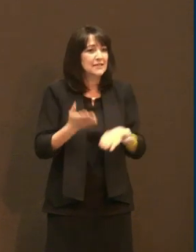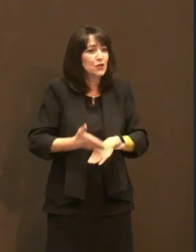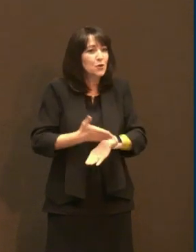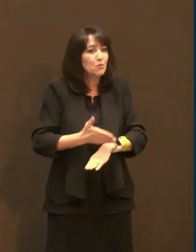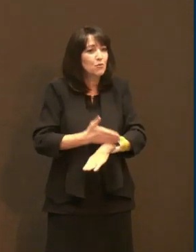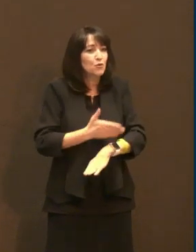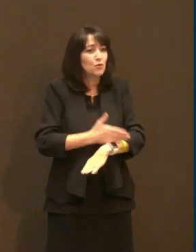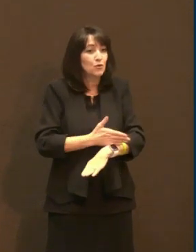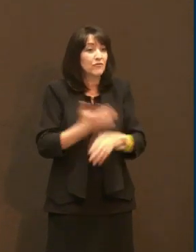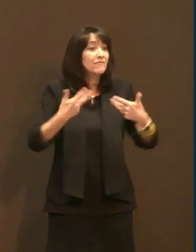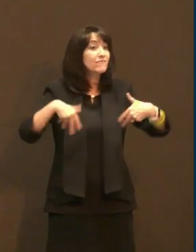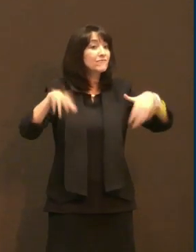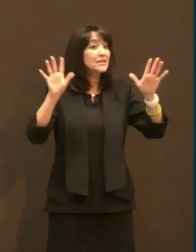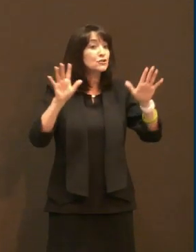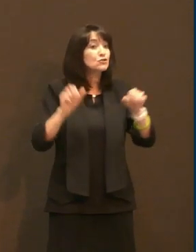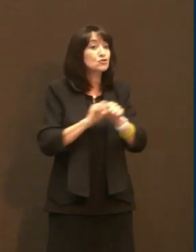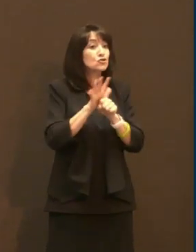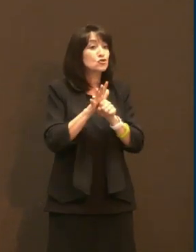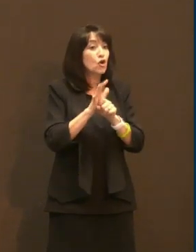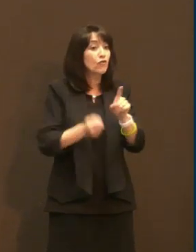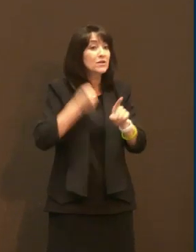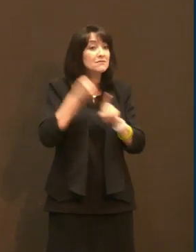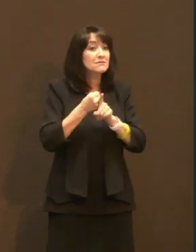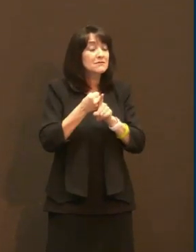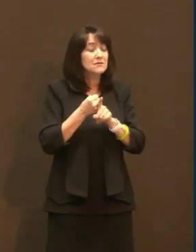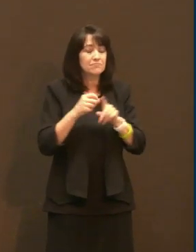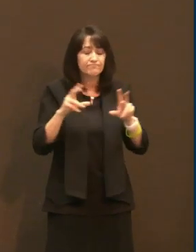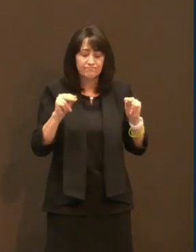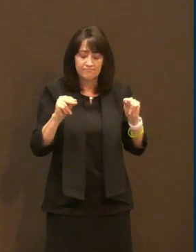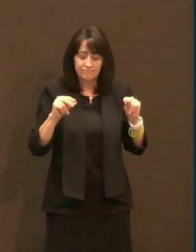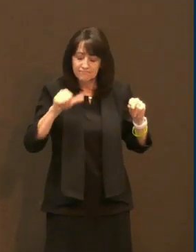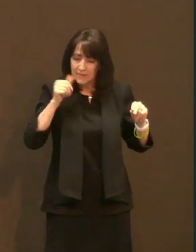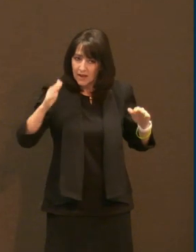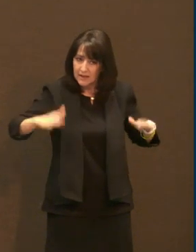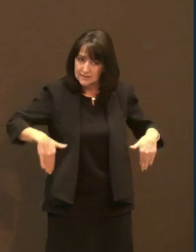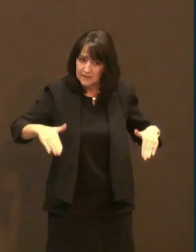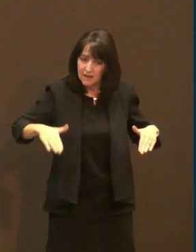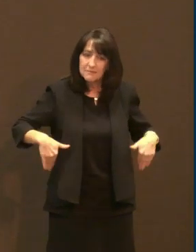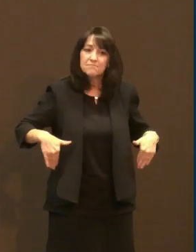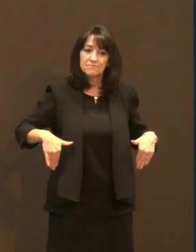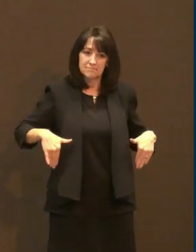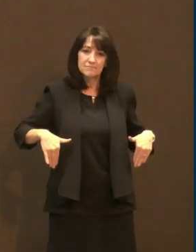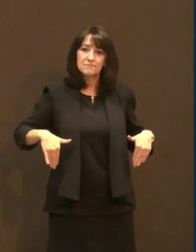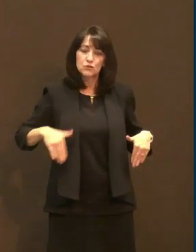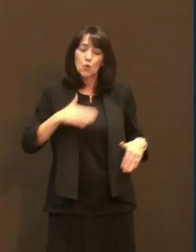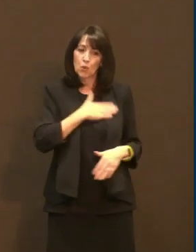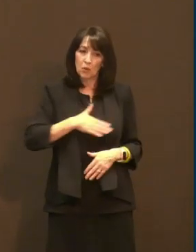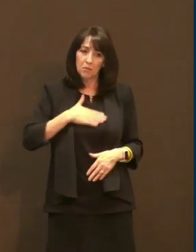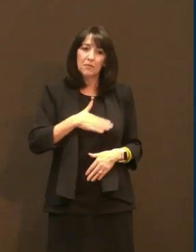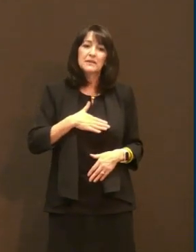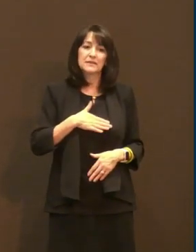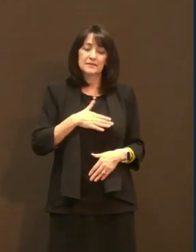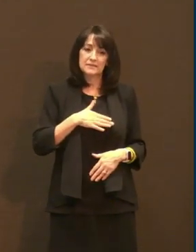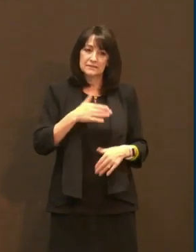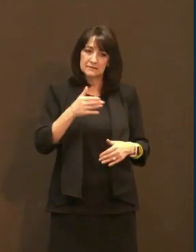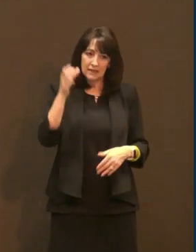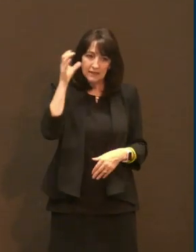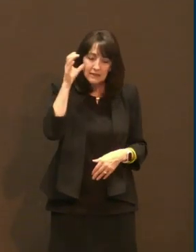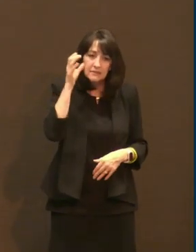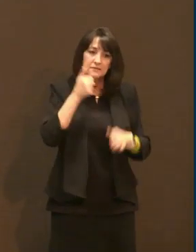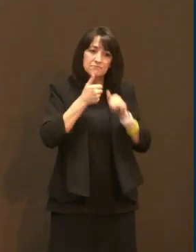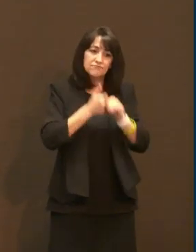stay at home, to limit the times they go out to public, to wear face coverings and masks when they